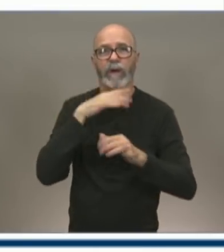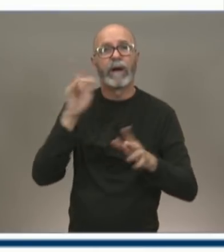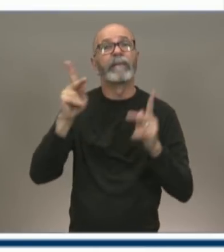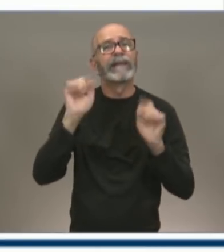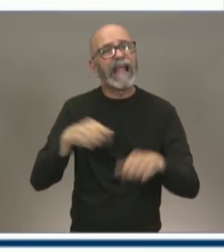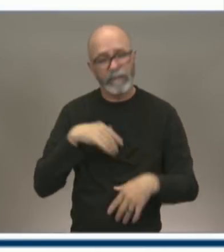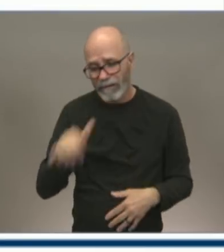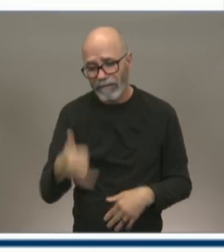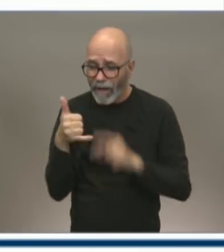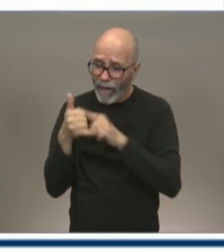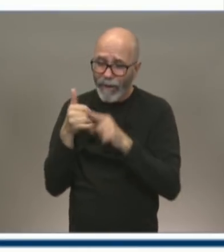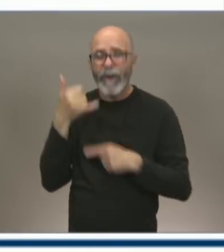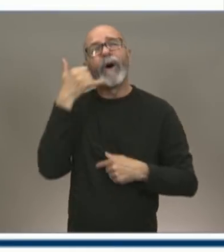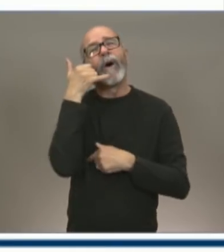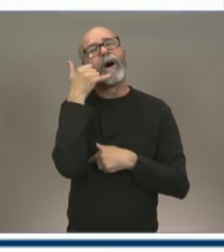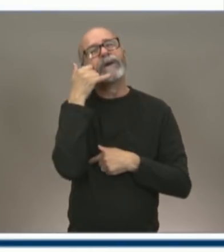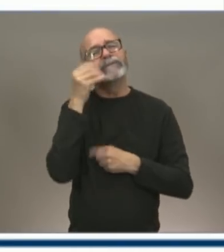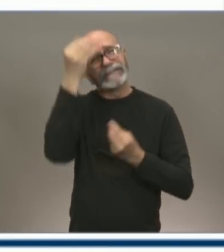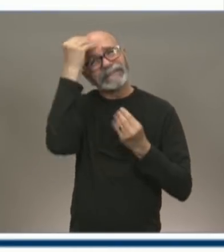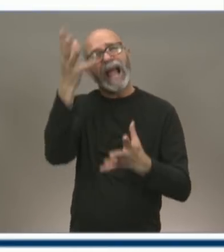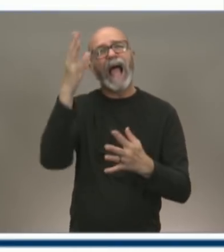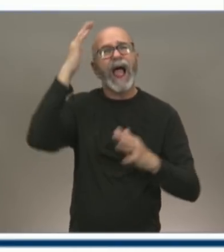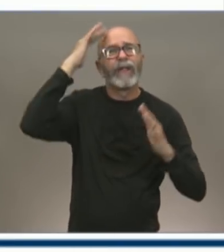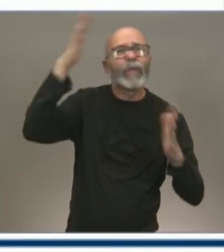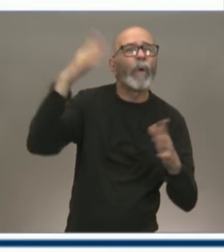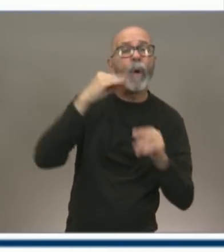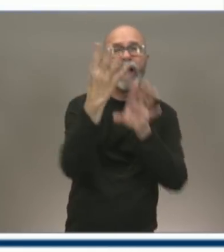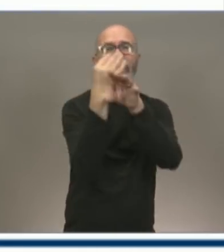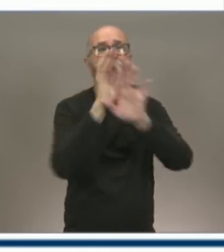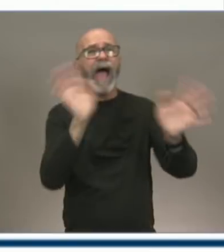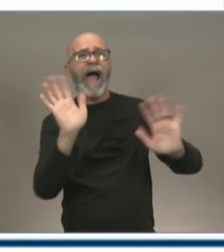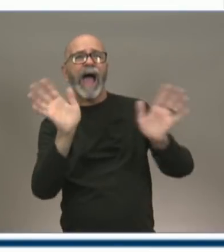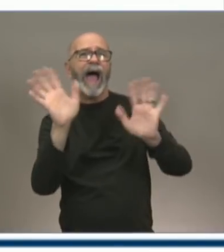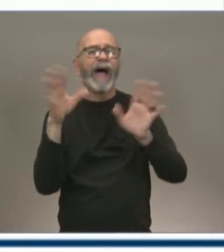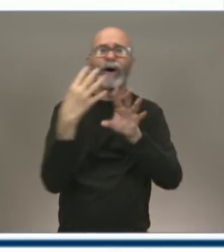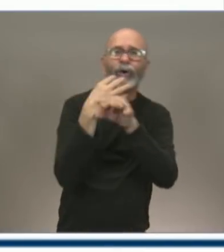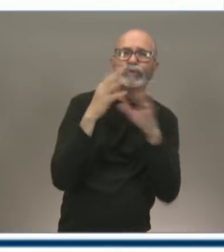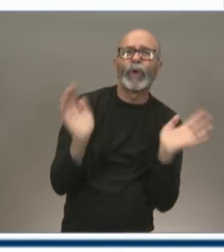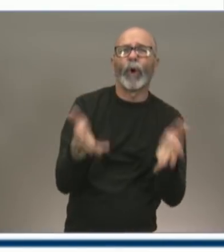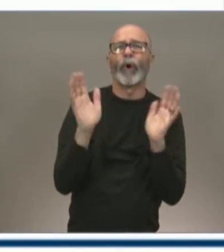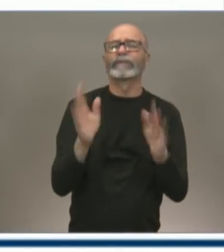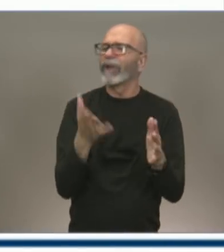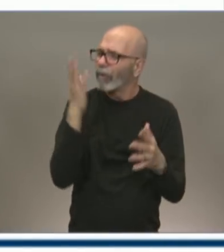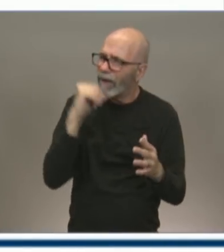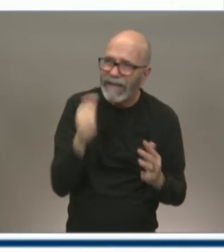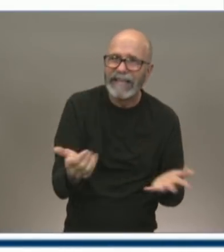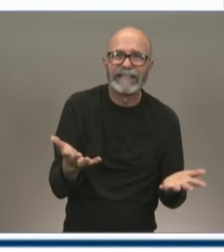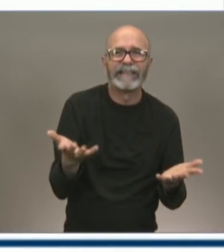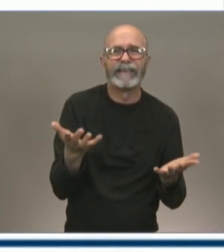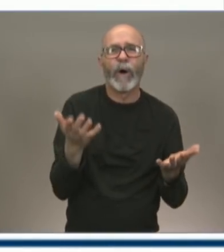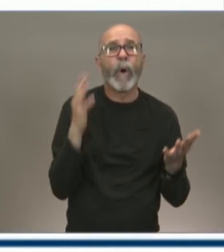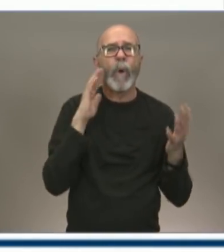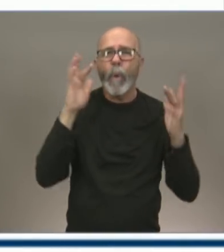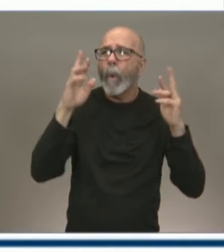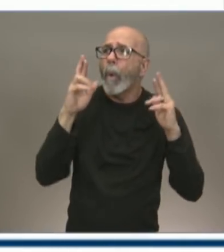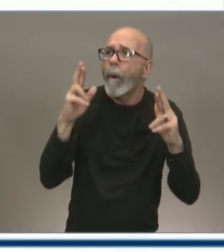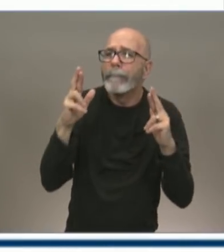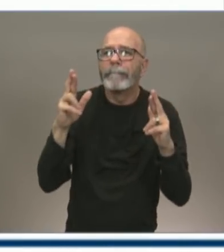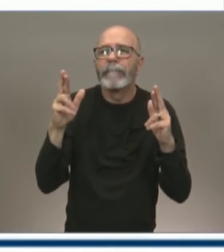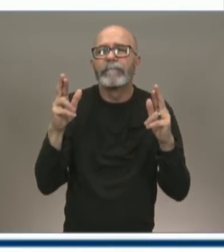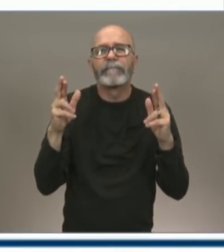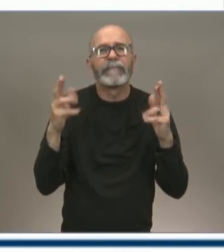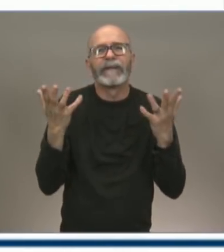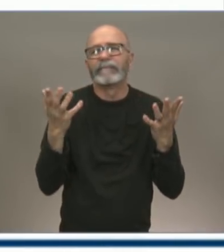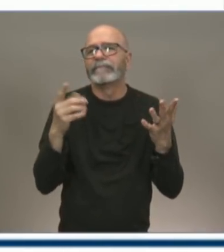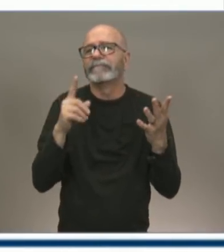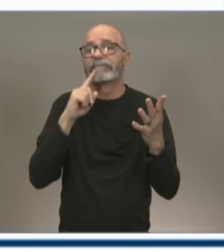We can all do our part. I'm hoping this weekend after this outing and Dr. Strang's message around mental health, that all